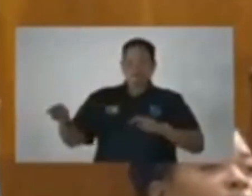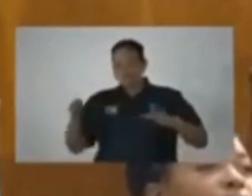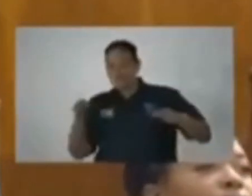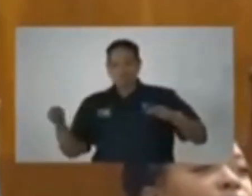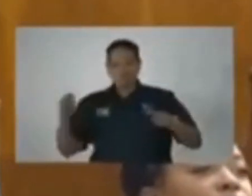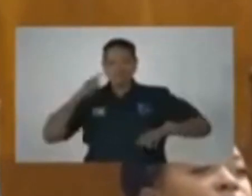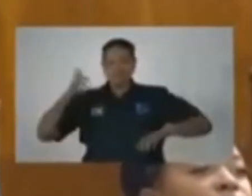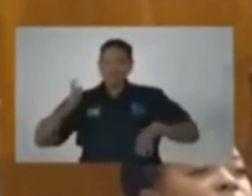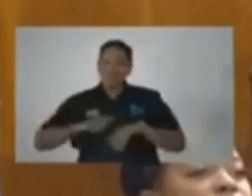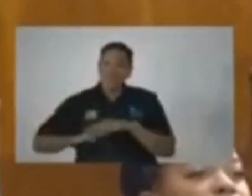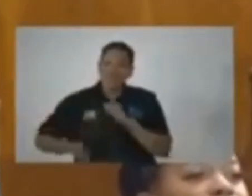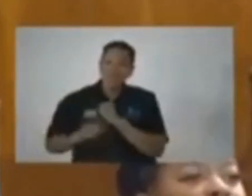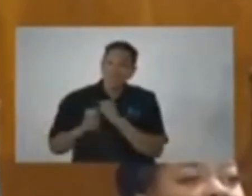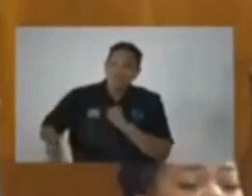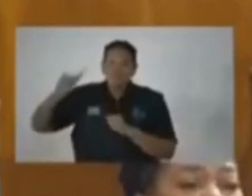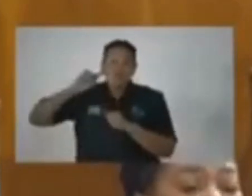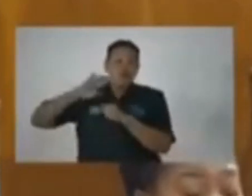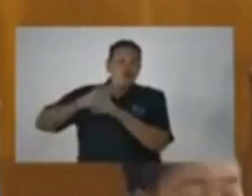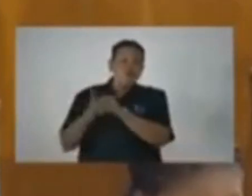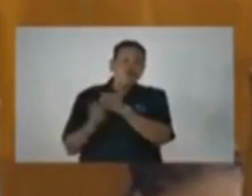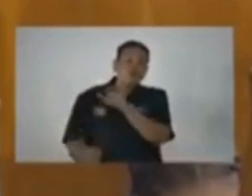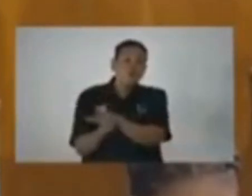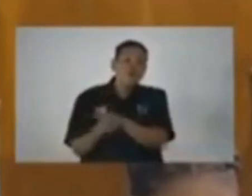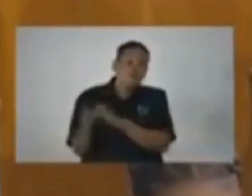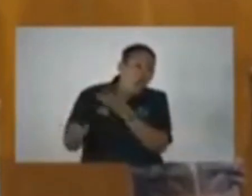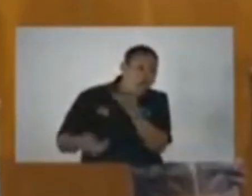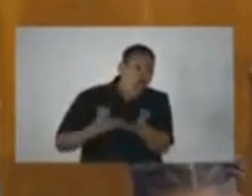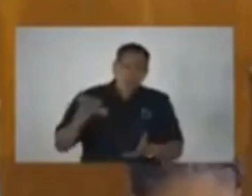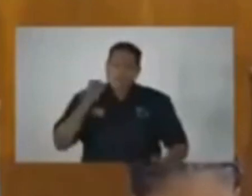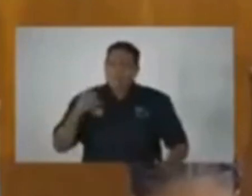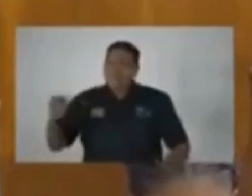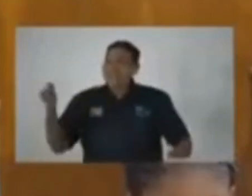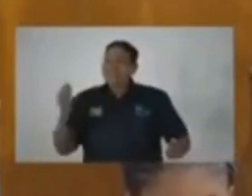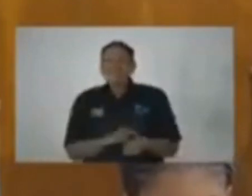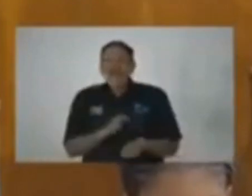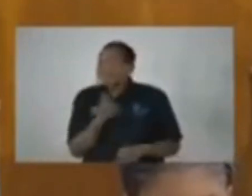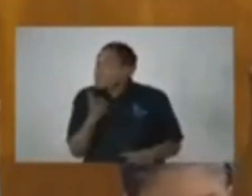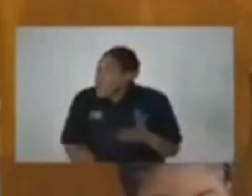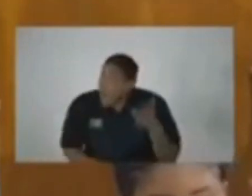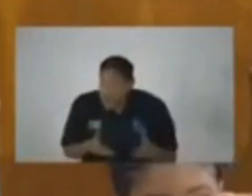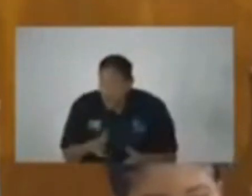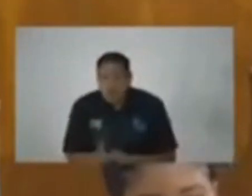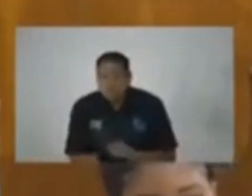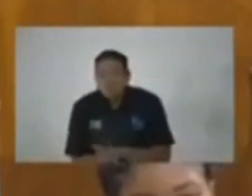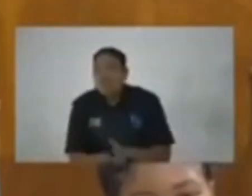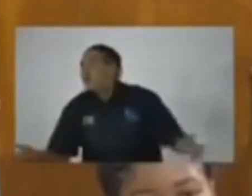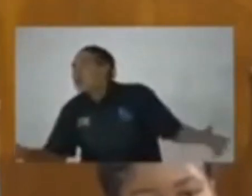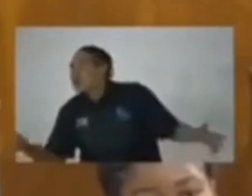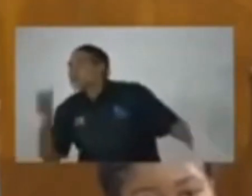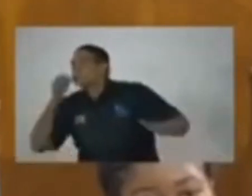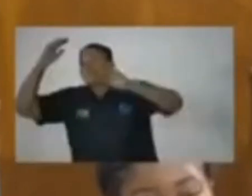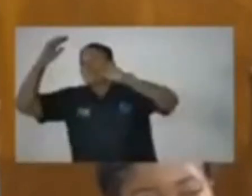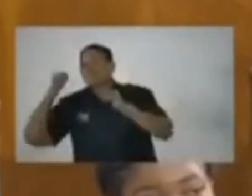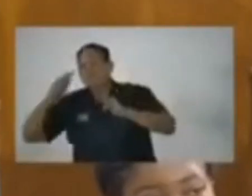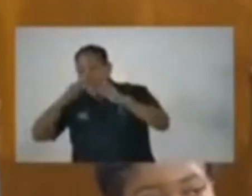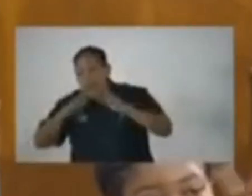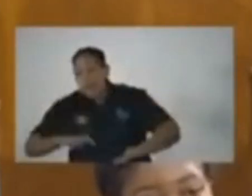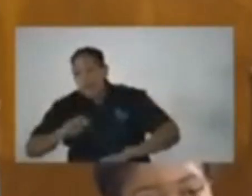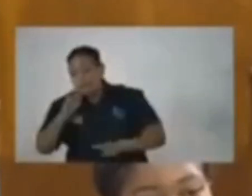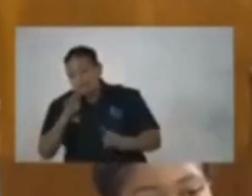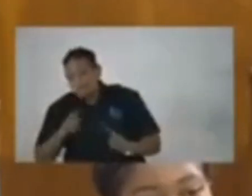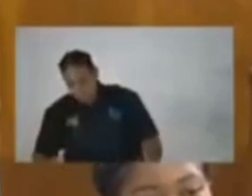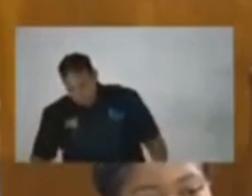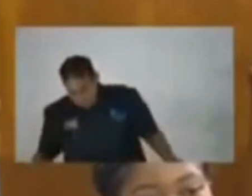day, because COVID-19 was a rainy day. If there's ever a rainy day, COVID-19, let's analyze.